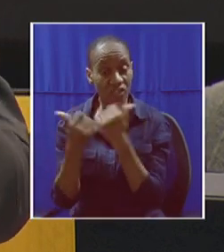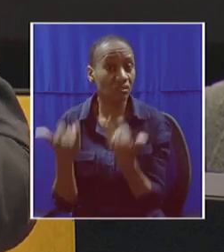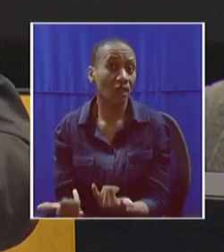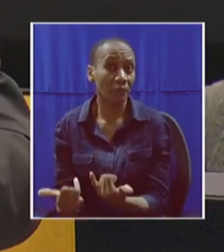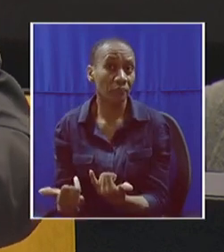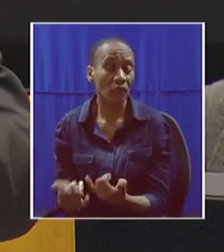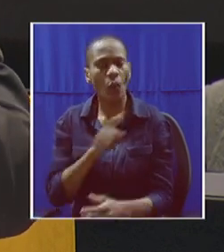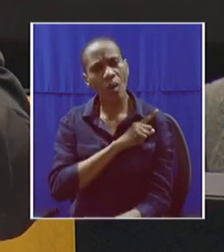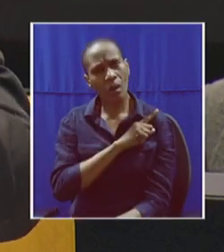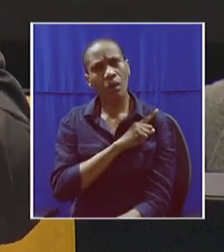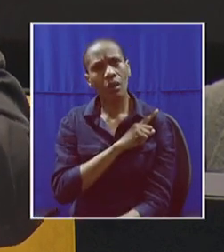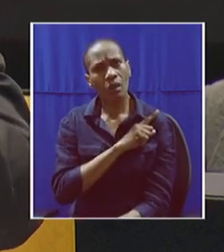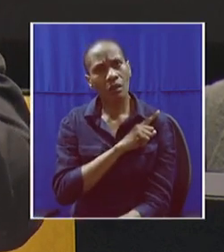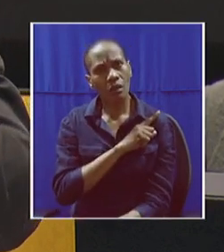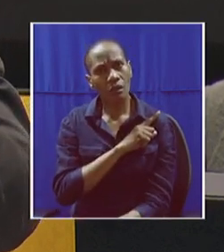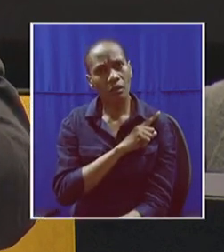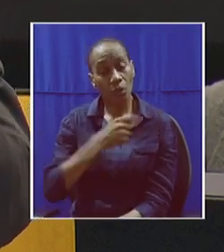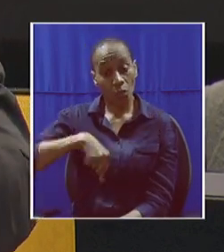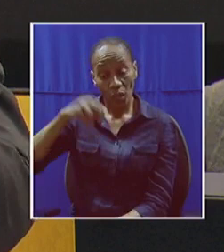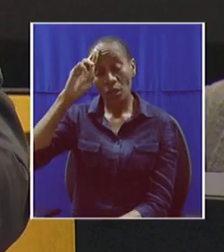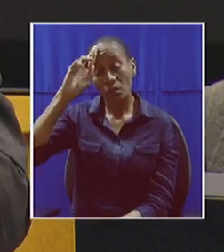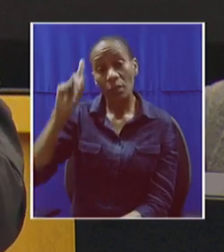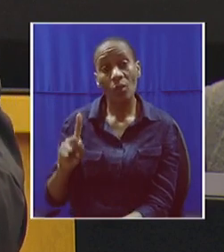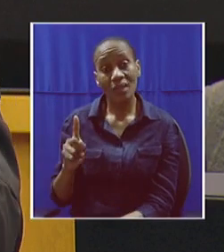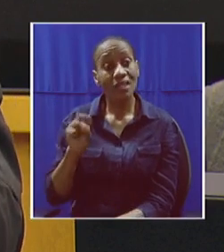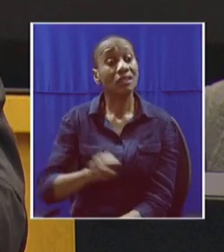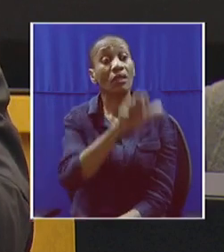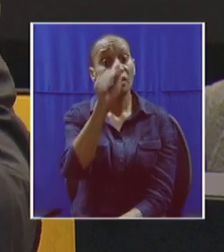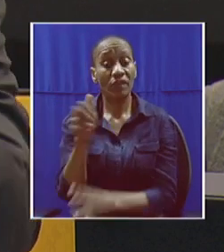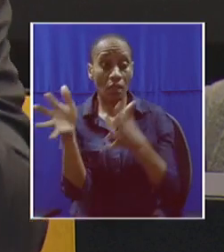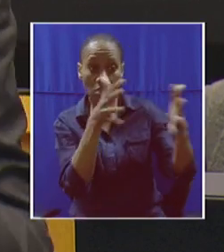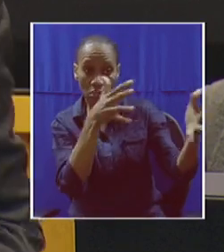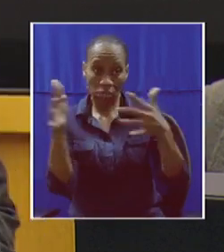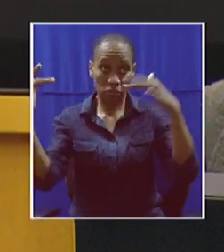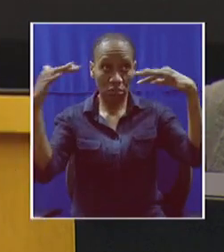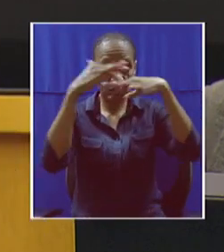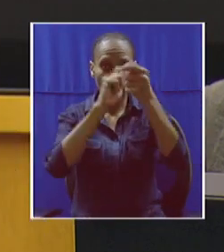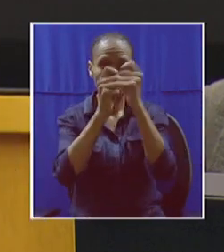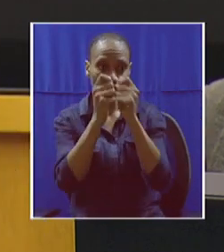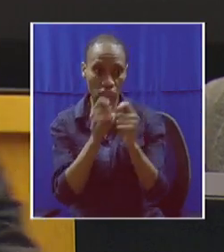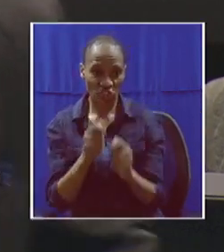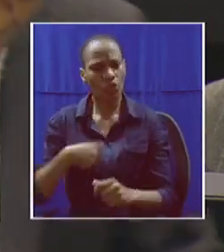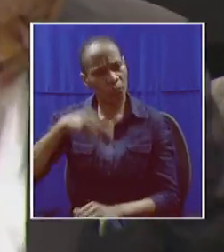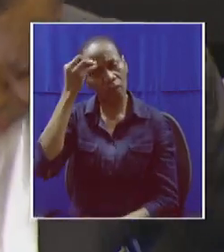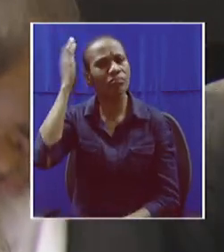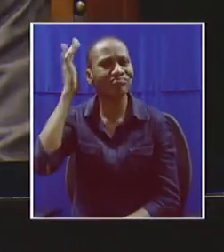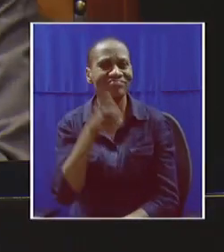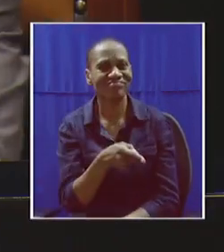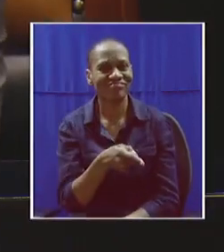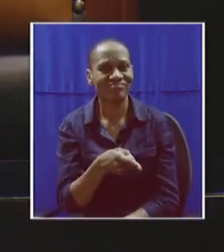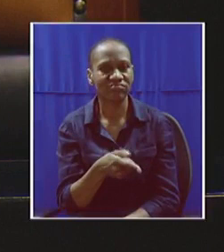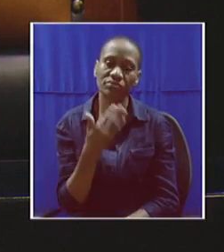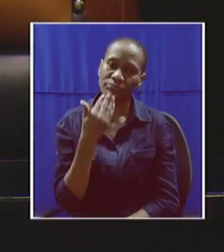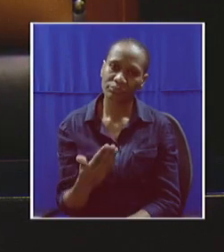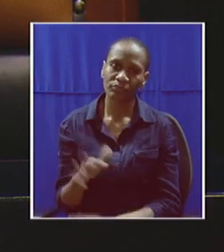rer is because we're taking into account our climate change commitments as a country